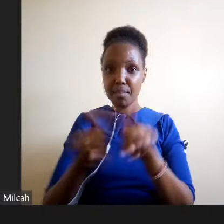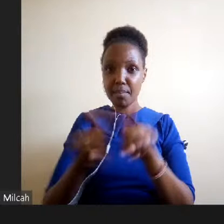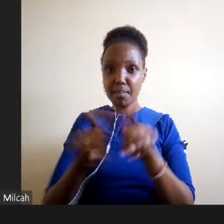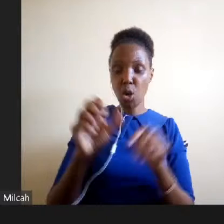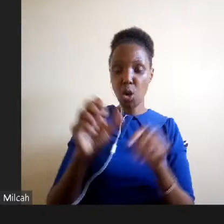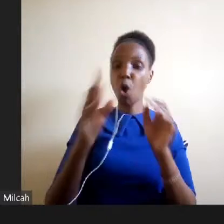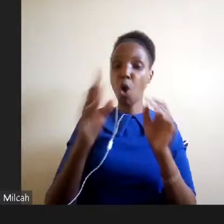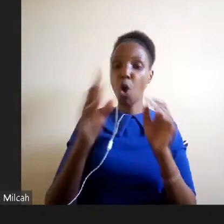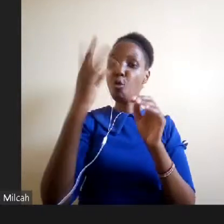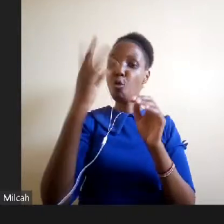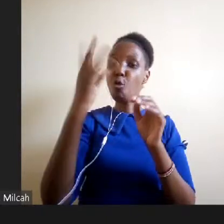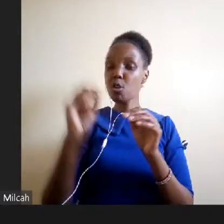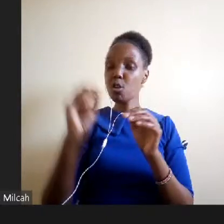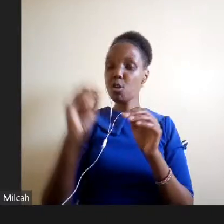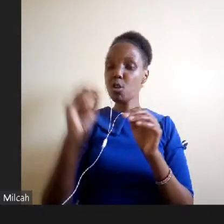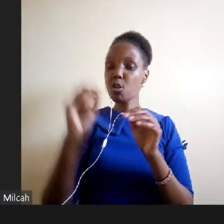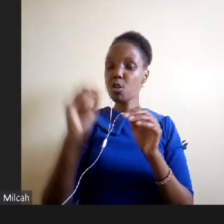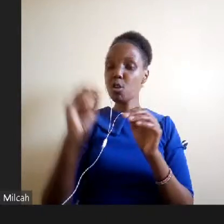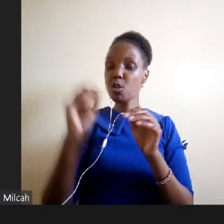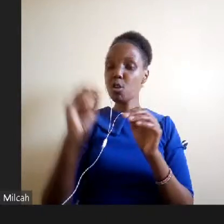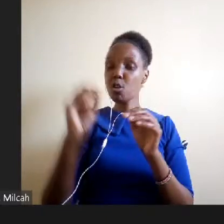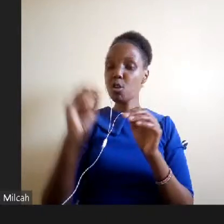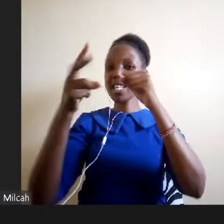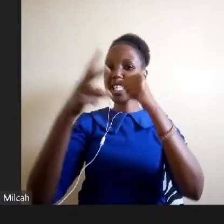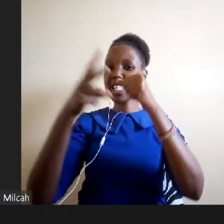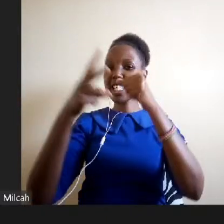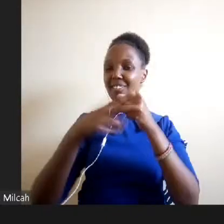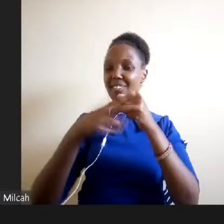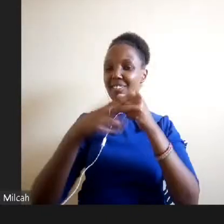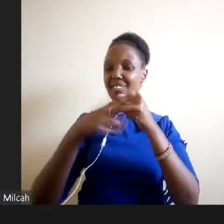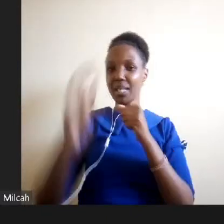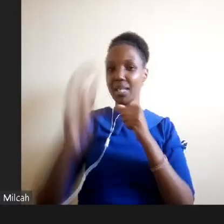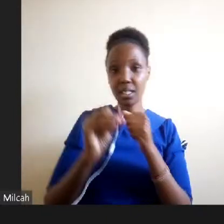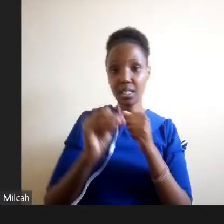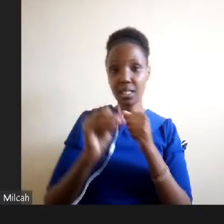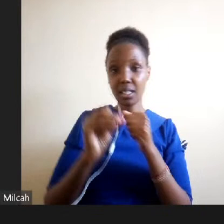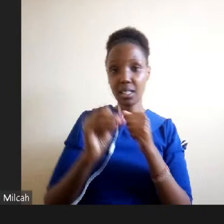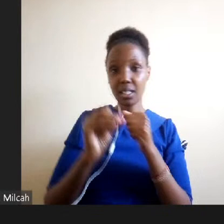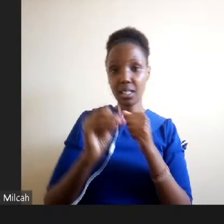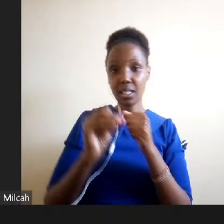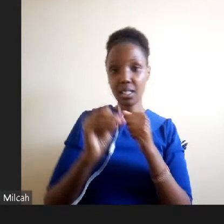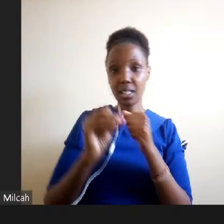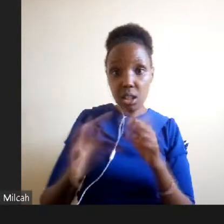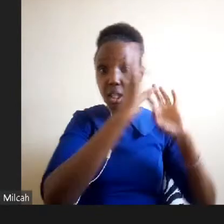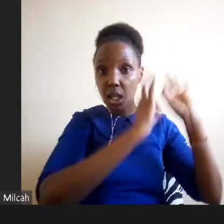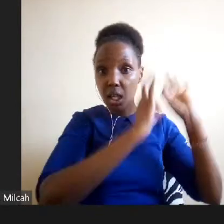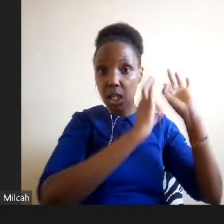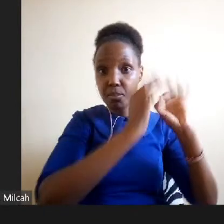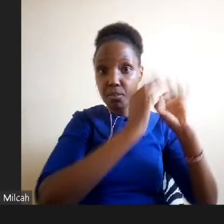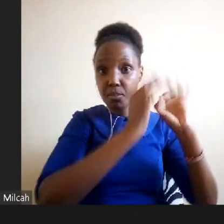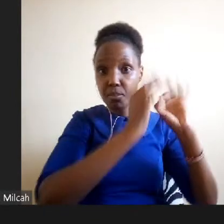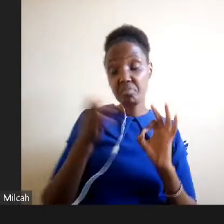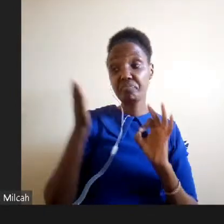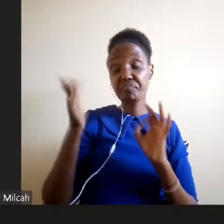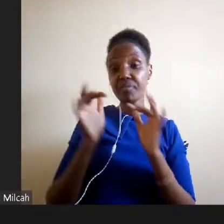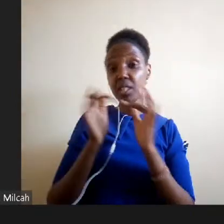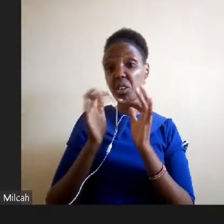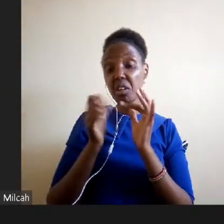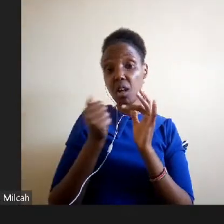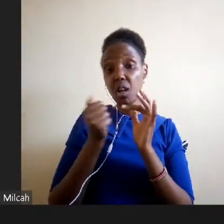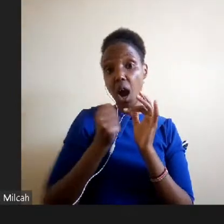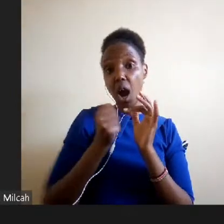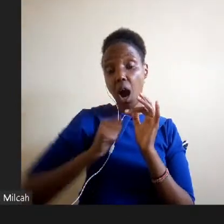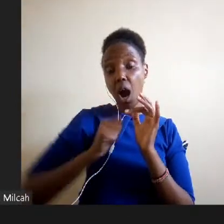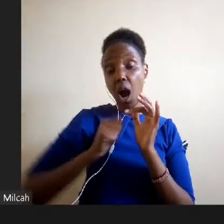interviewed reported to have experienced some some form of online harassment. Now, I